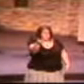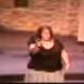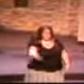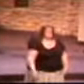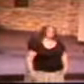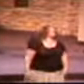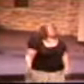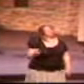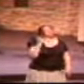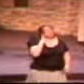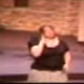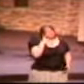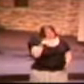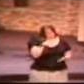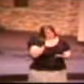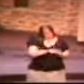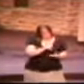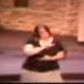you see this kingdom